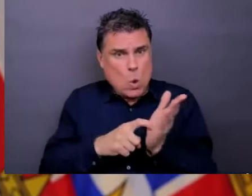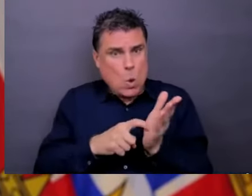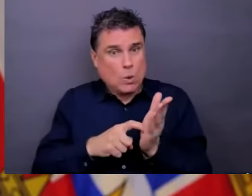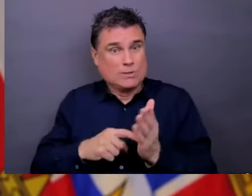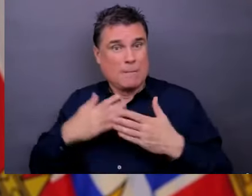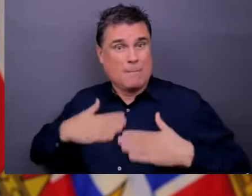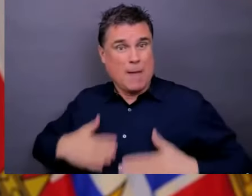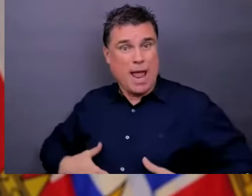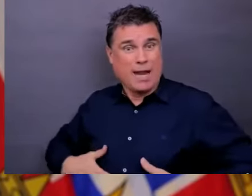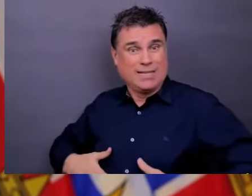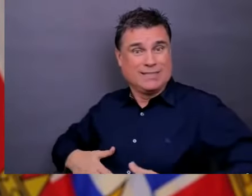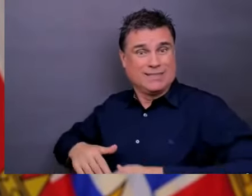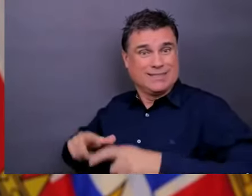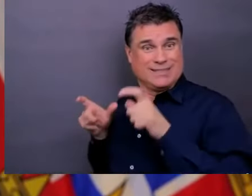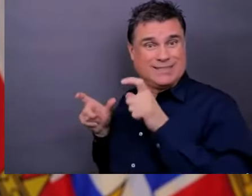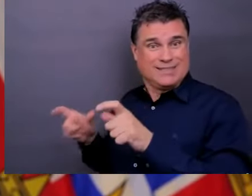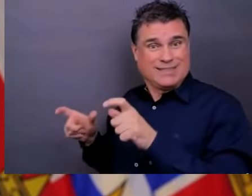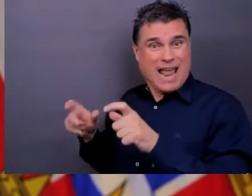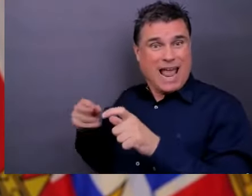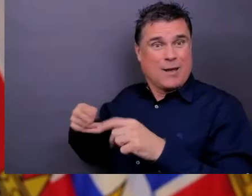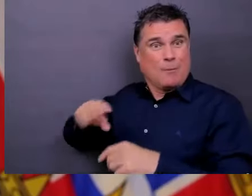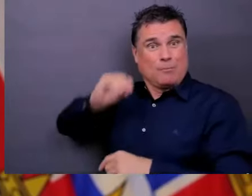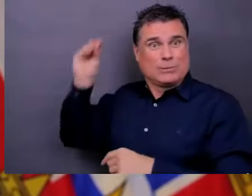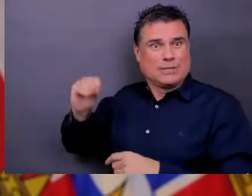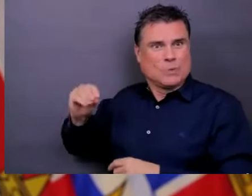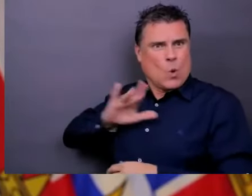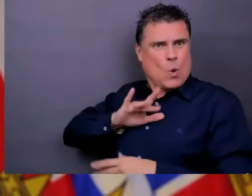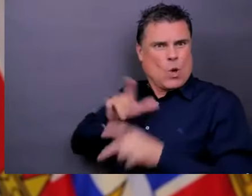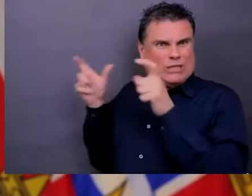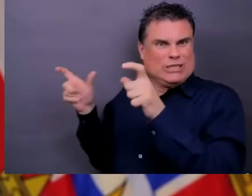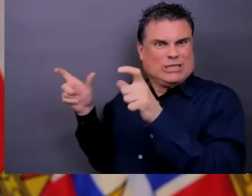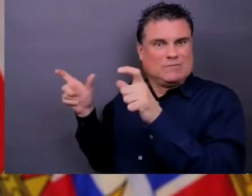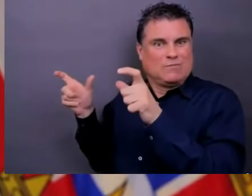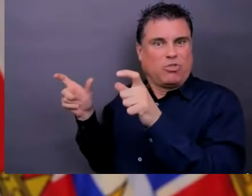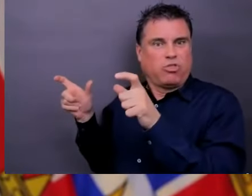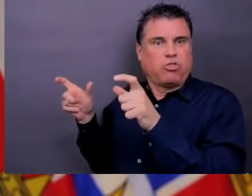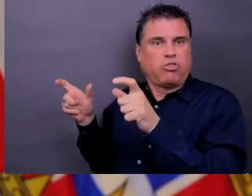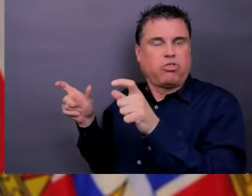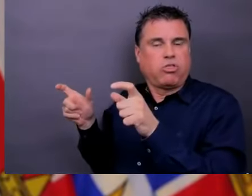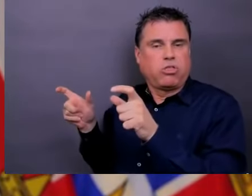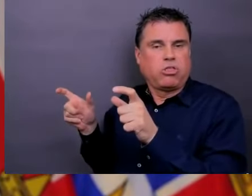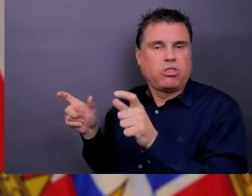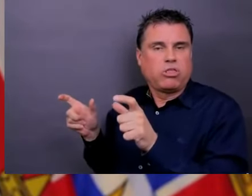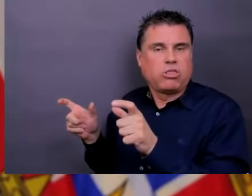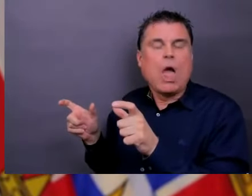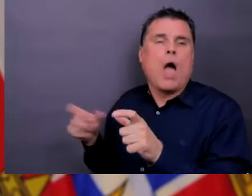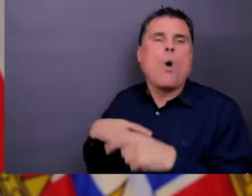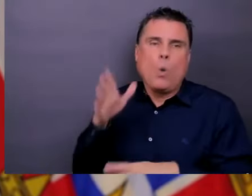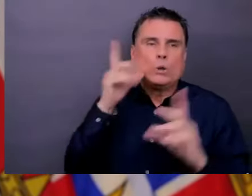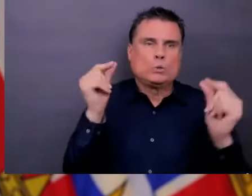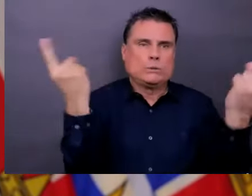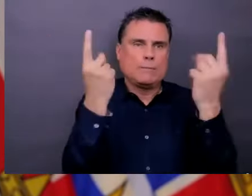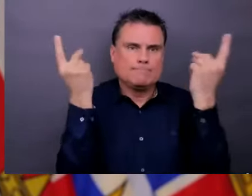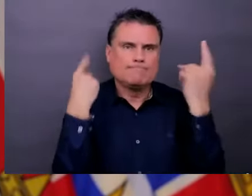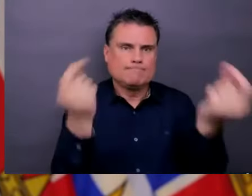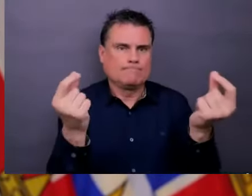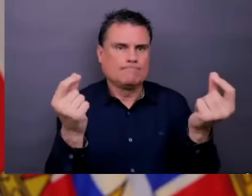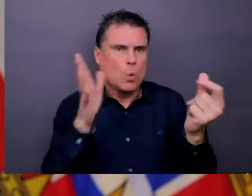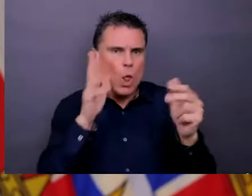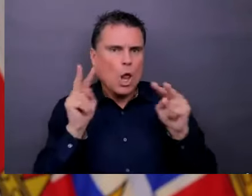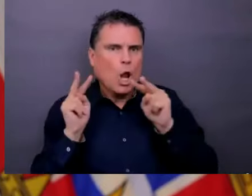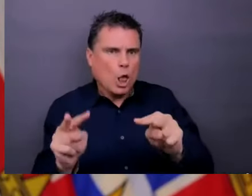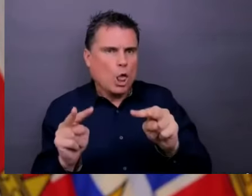The other thing that we have learned, of course, throughout our pandemic here in BC is that the tide can turn quickly, and